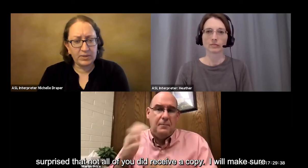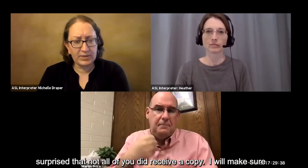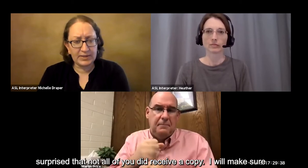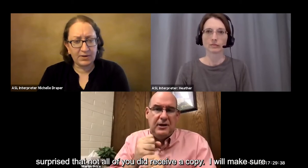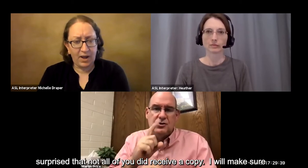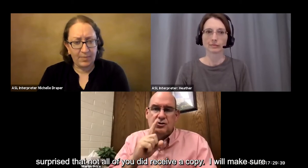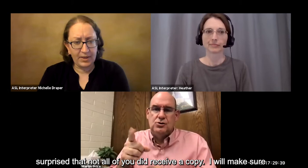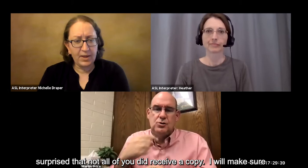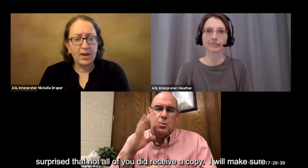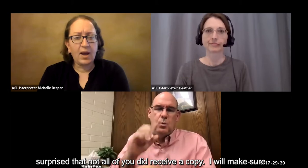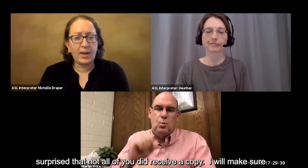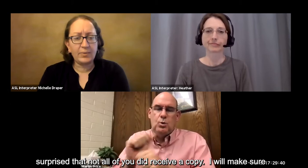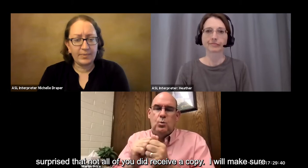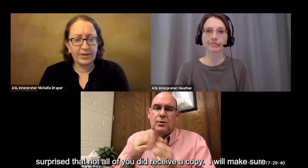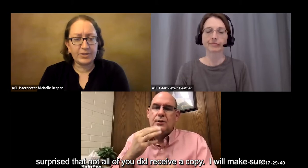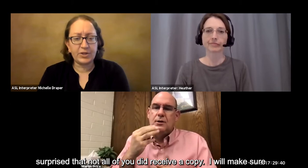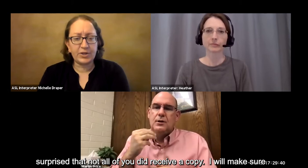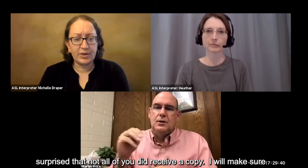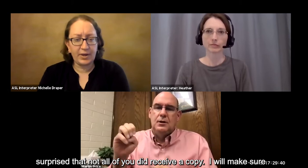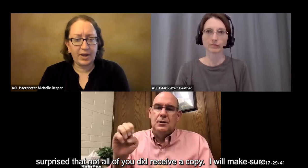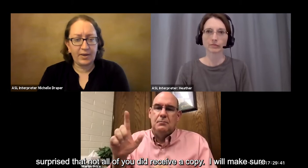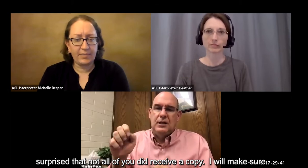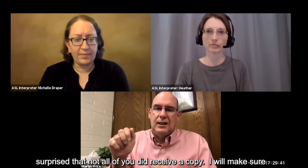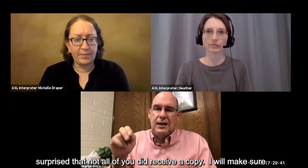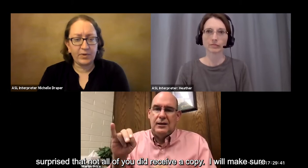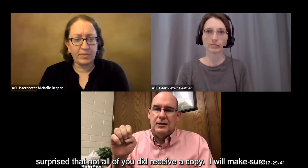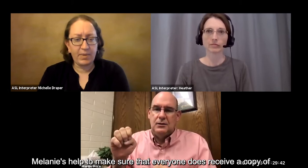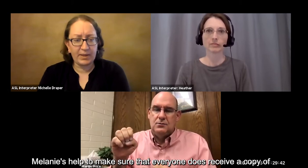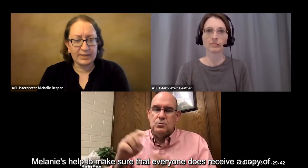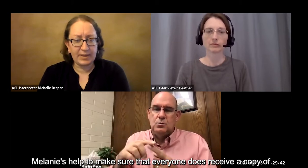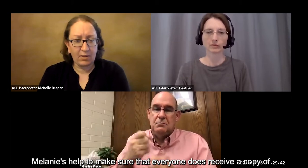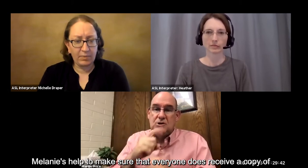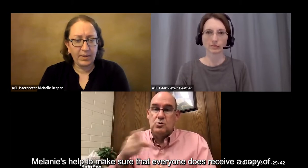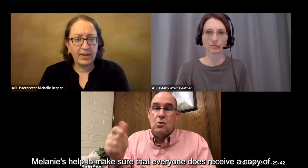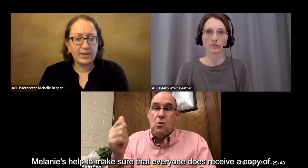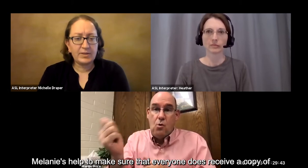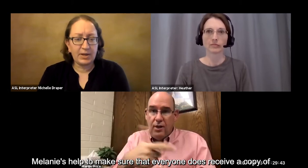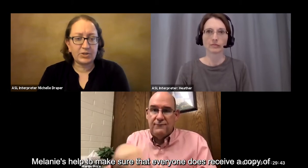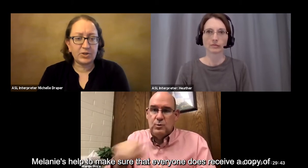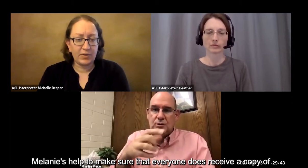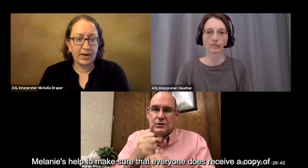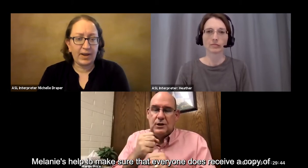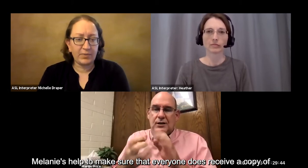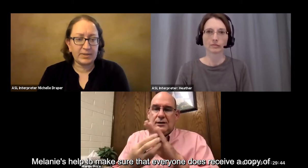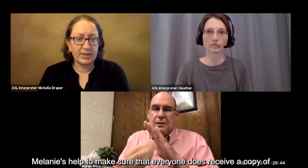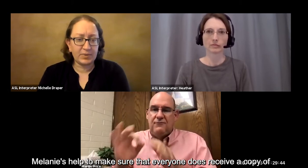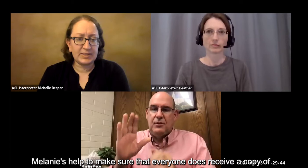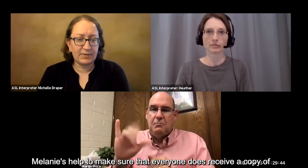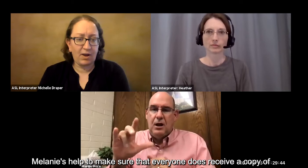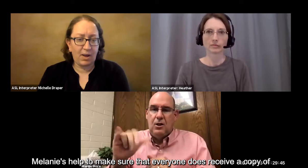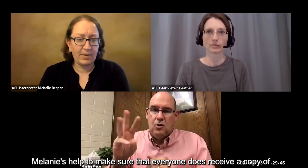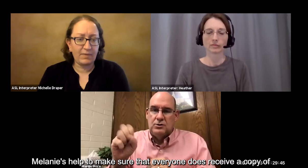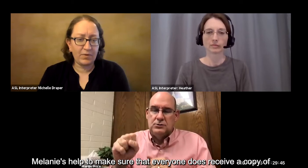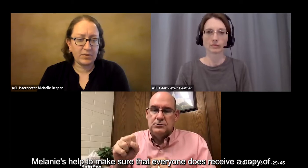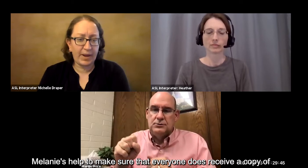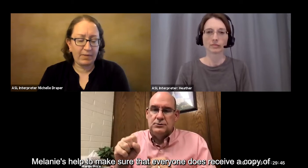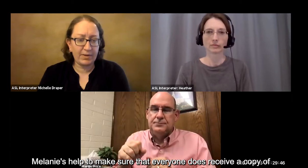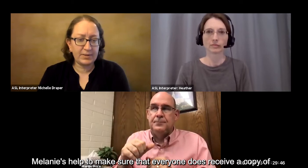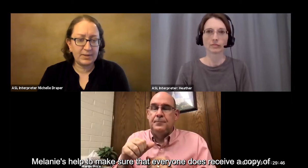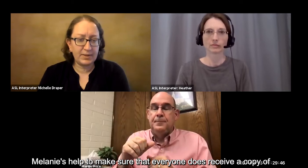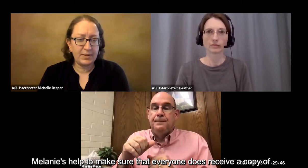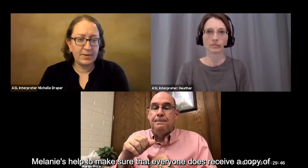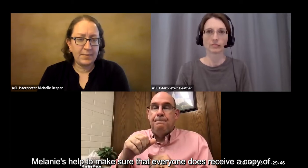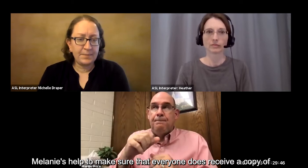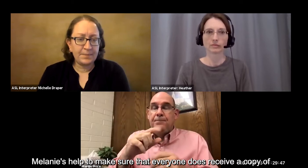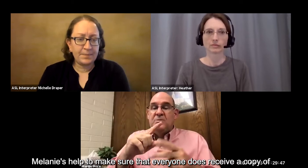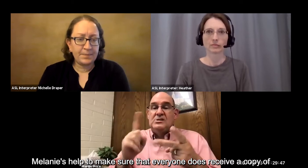all of you did receive a copy. I will make sure with Melanie's help to make sure that everyone does receive a copy of those